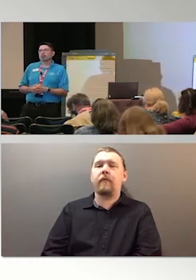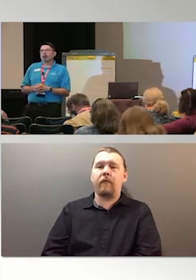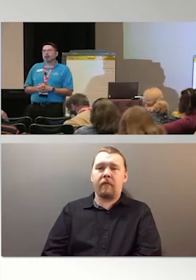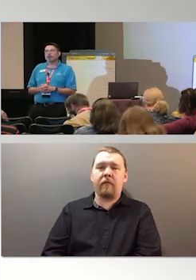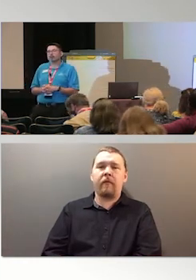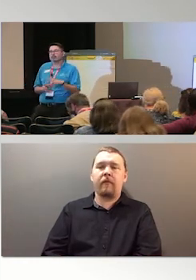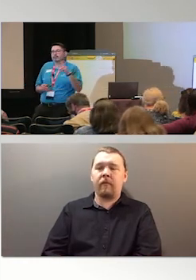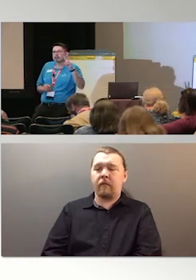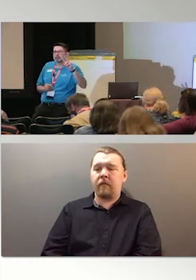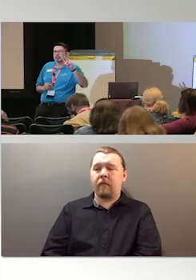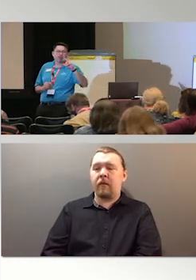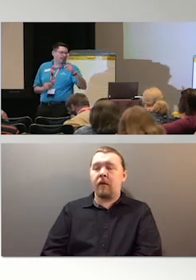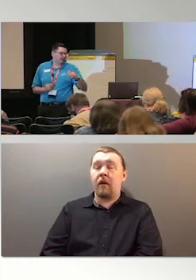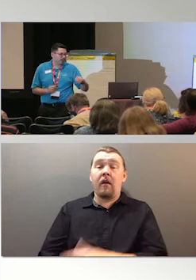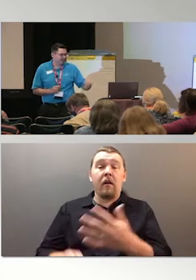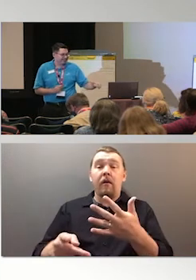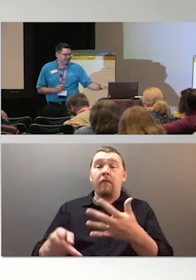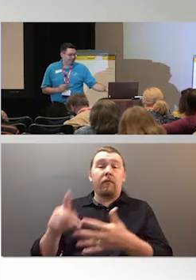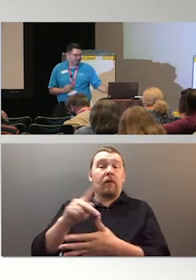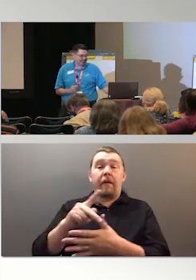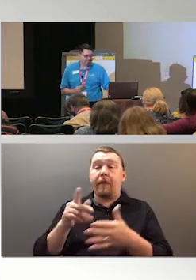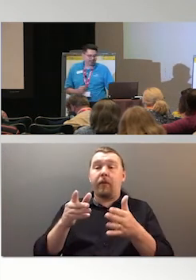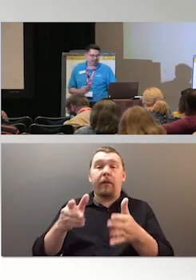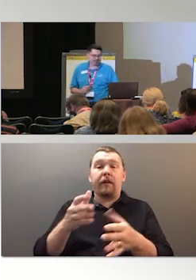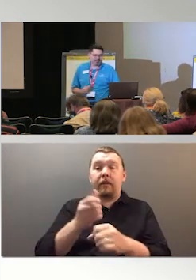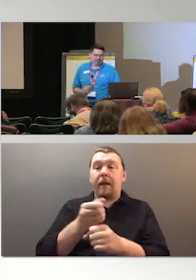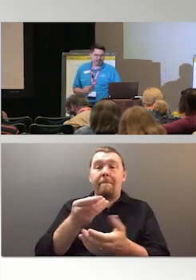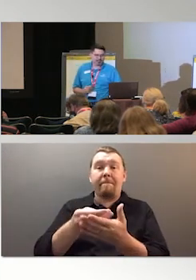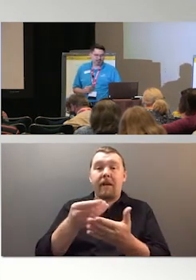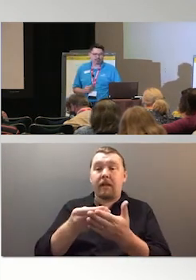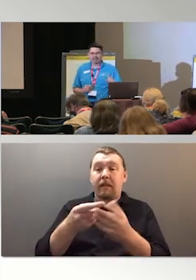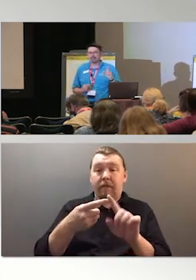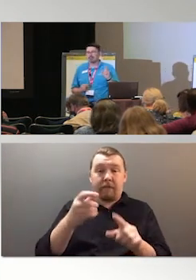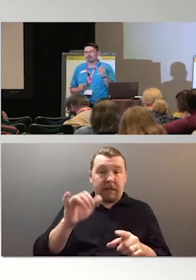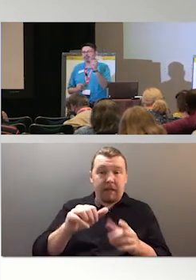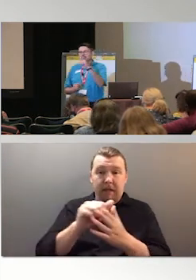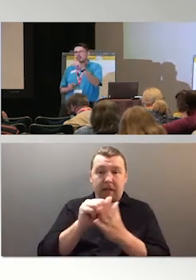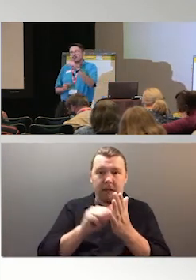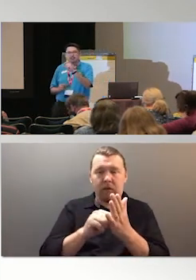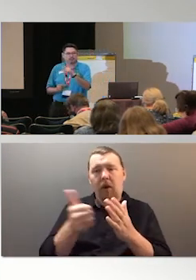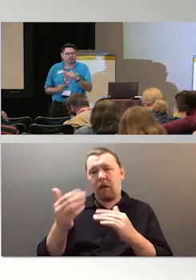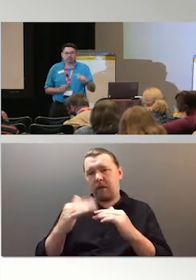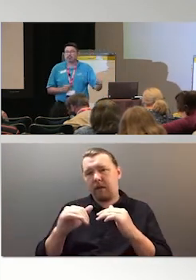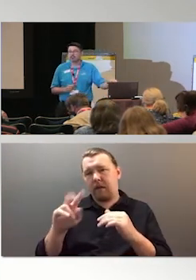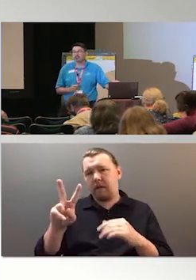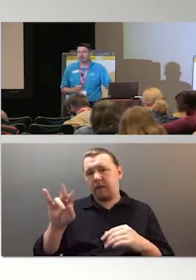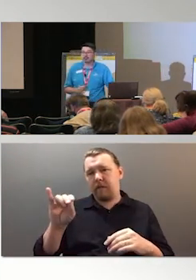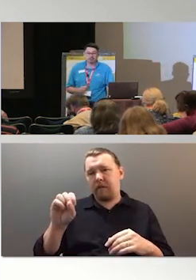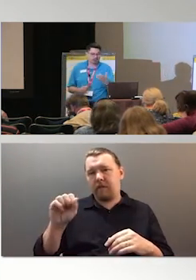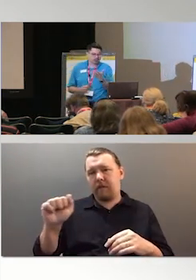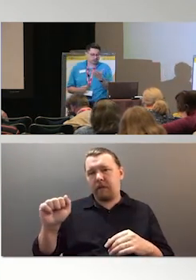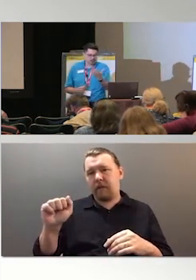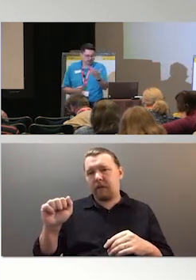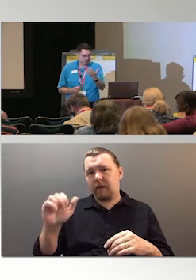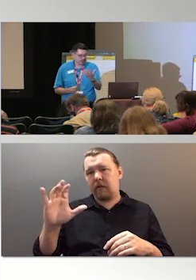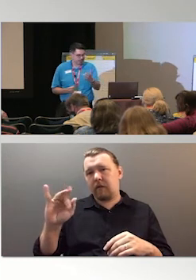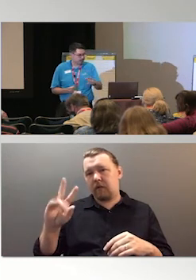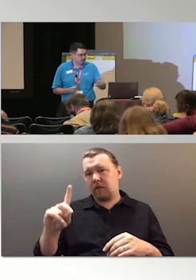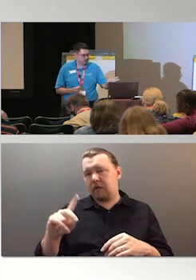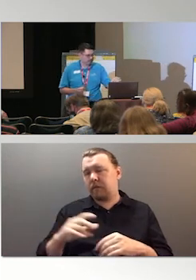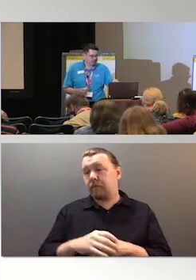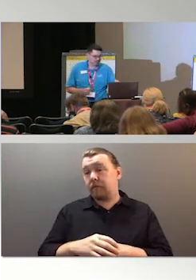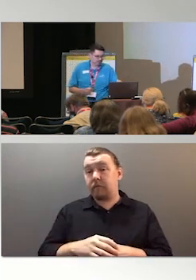So the primary ways to get money out of the account outside of the Visa card, which is on the next slide. Look, see, I'm telling